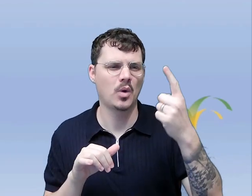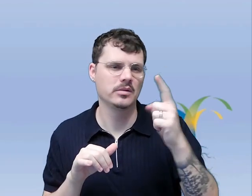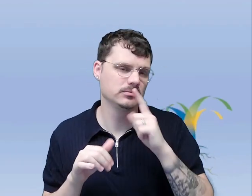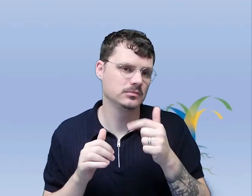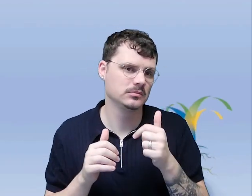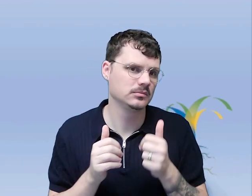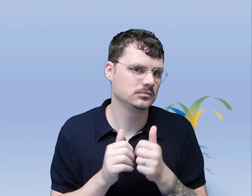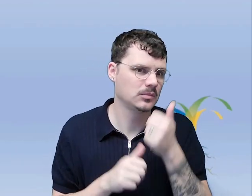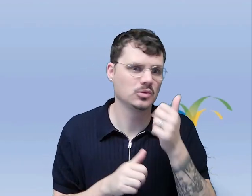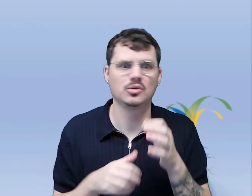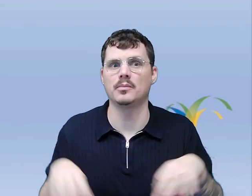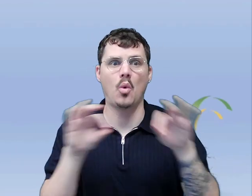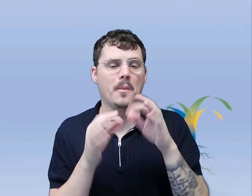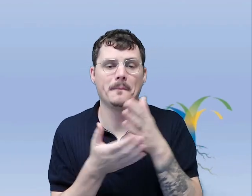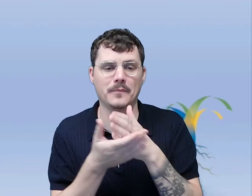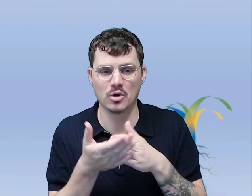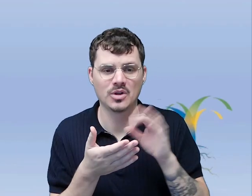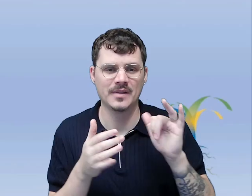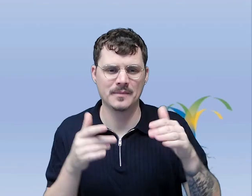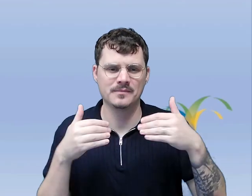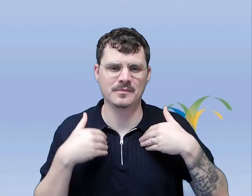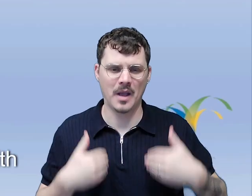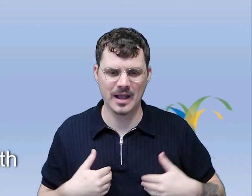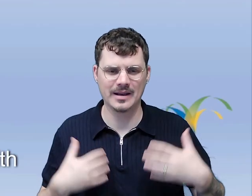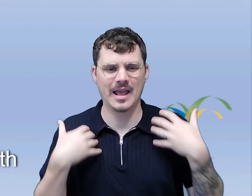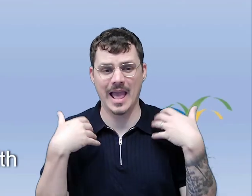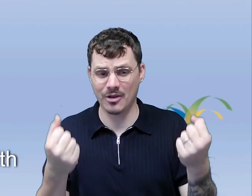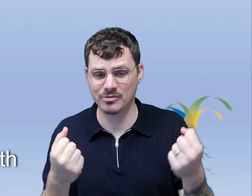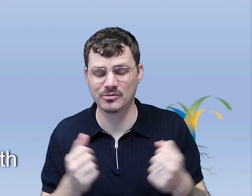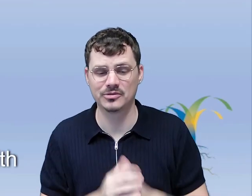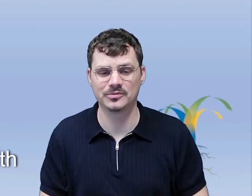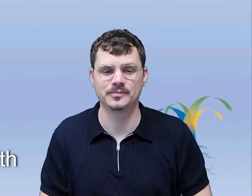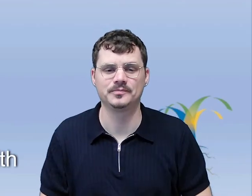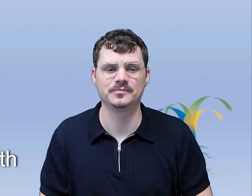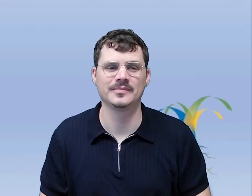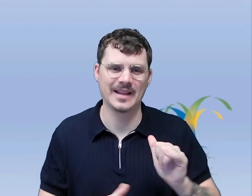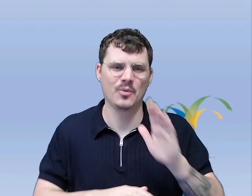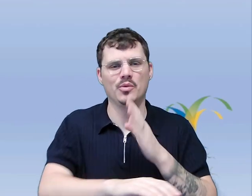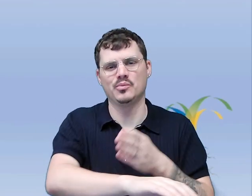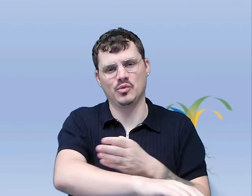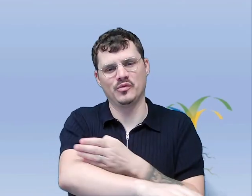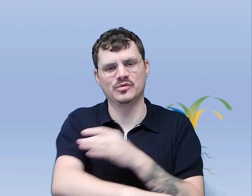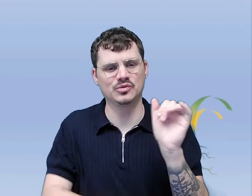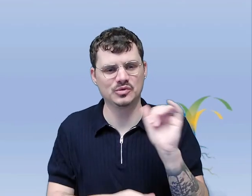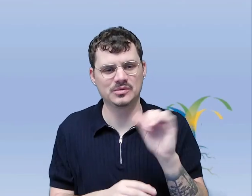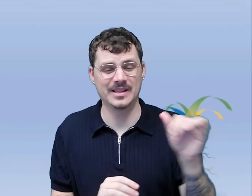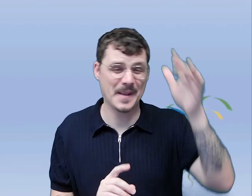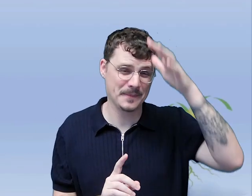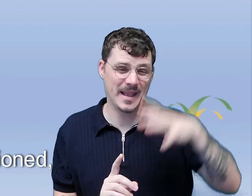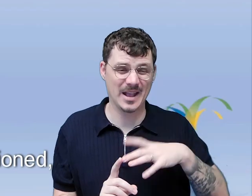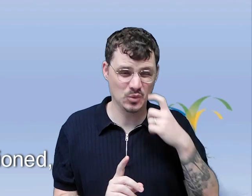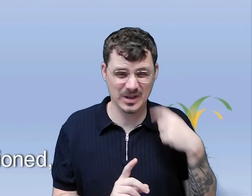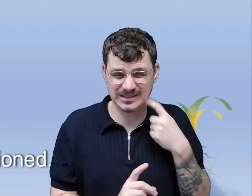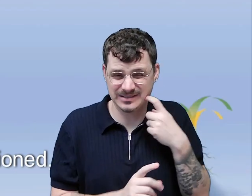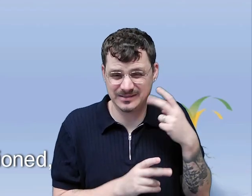the most important parts of the person's body and health that improves as well.